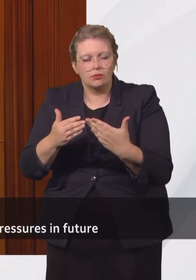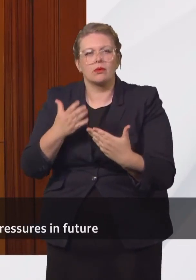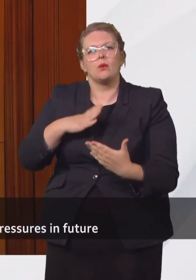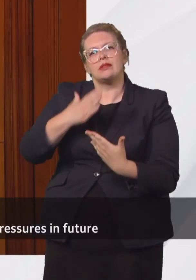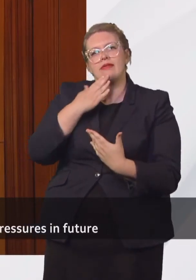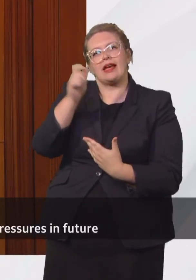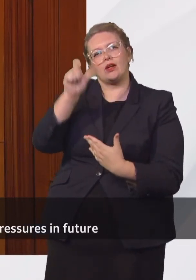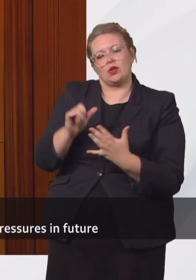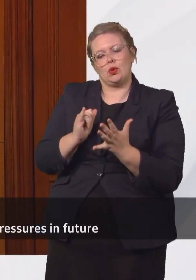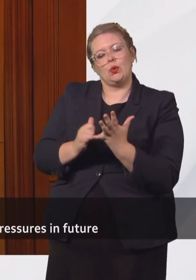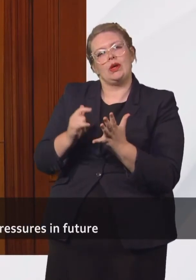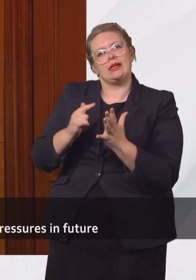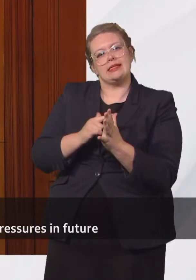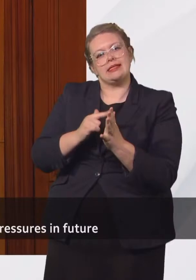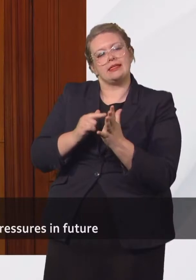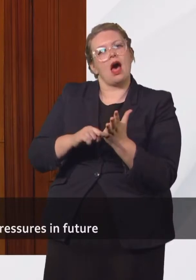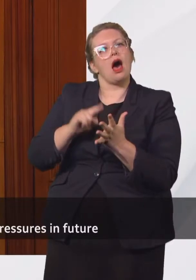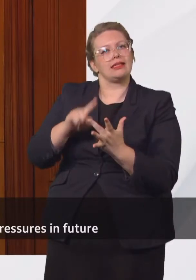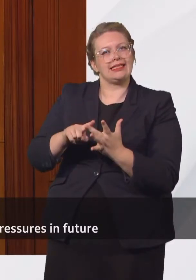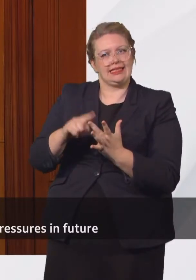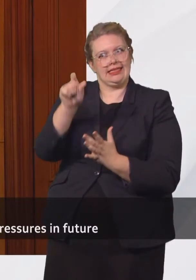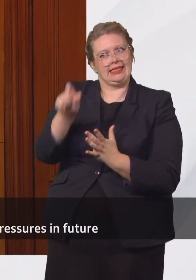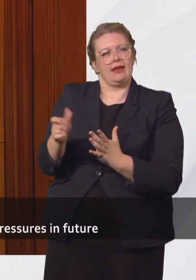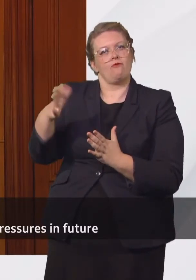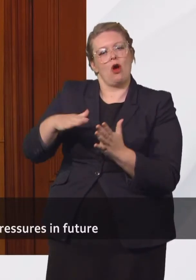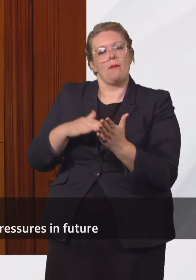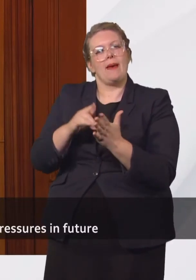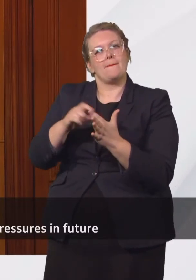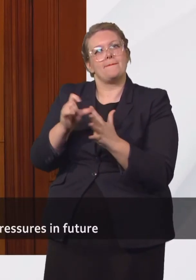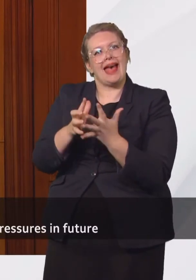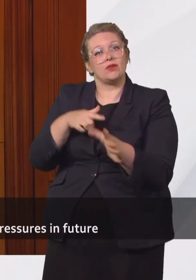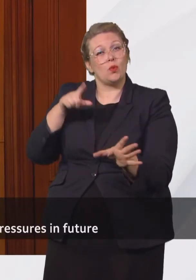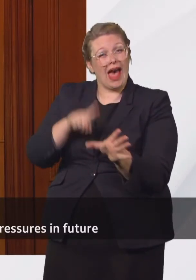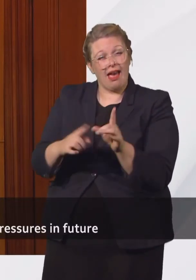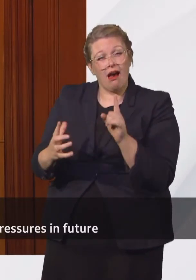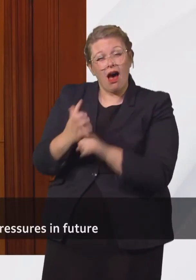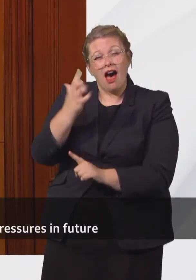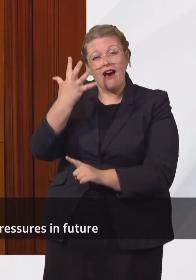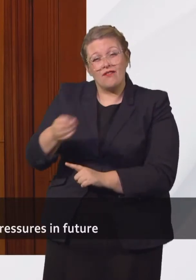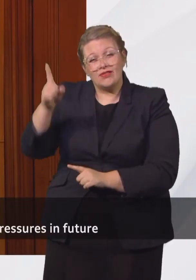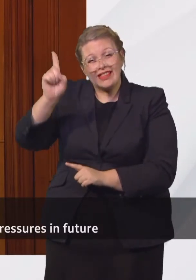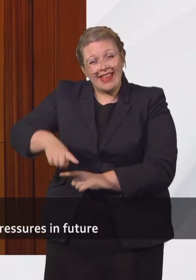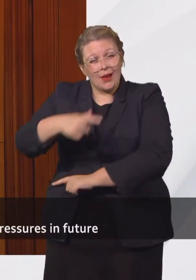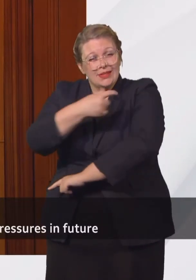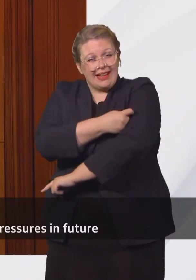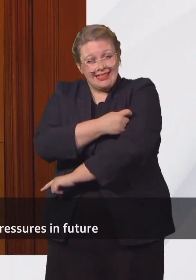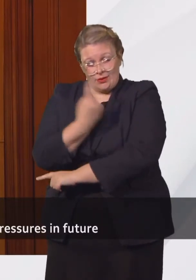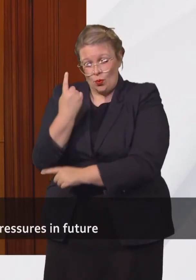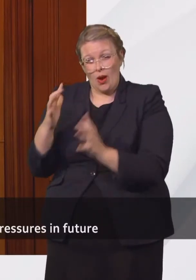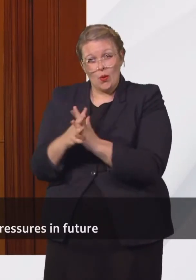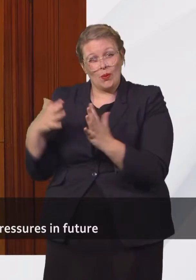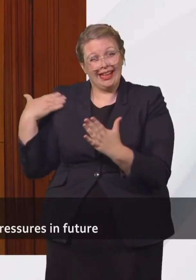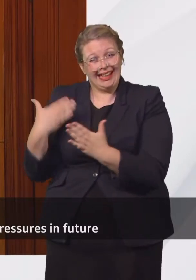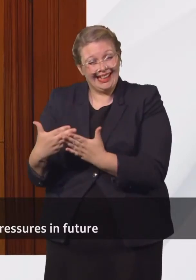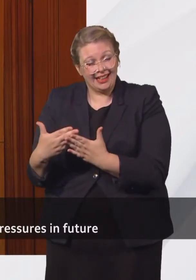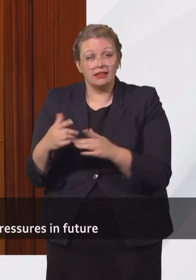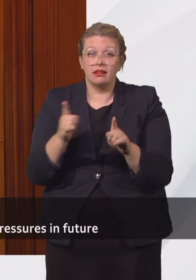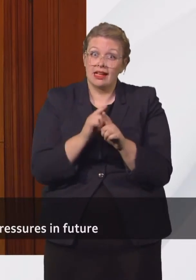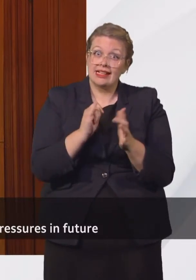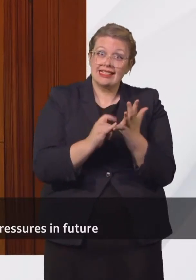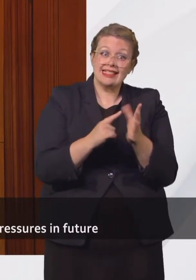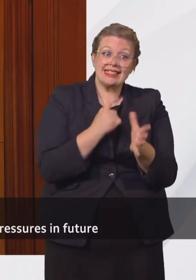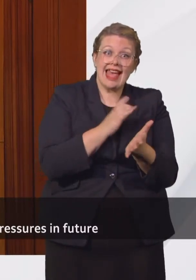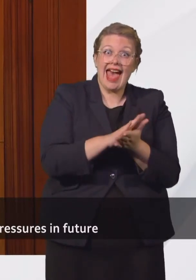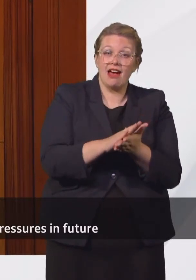team from Medway, who have achieved 50,000 vaccinations this week, and Sarah and her team from Harrogate and Rural, who